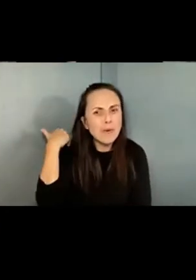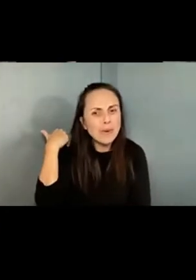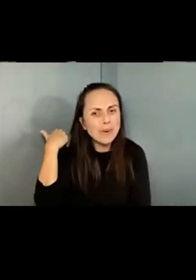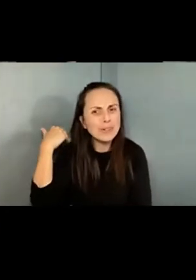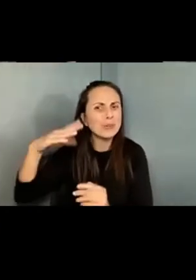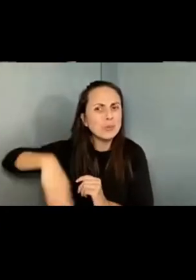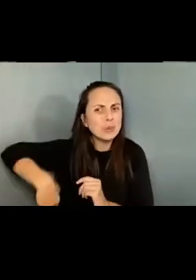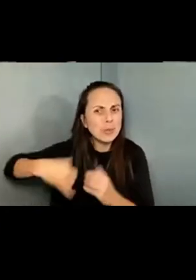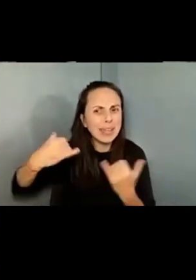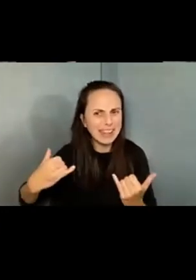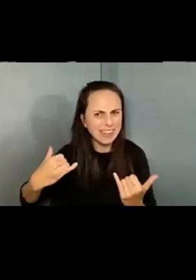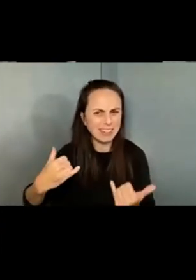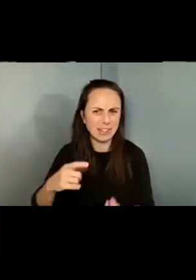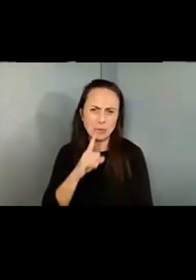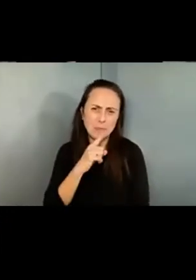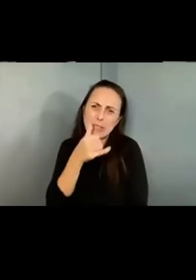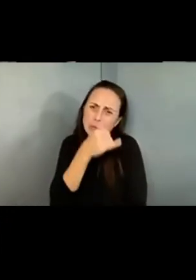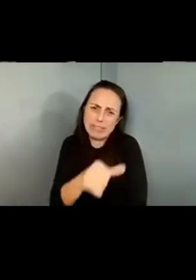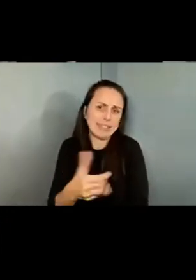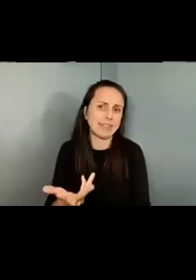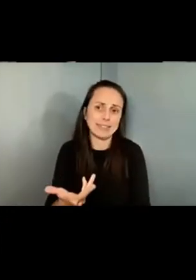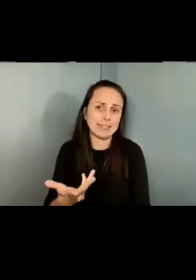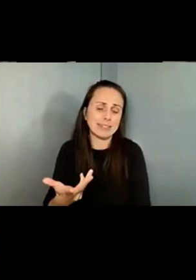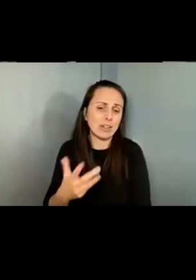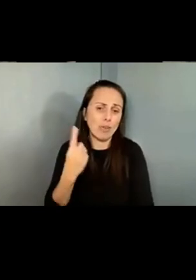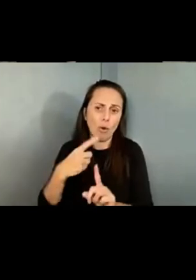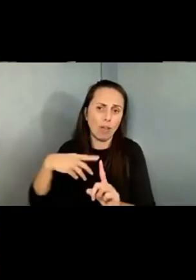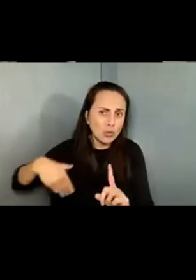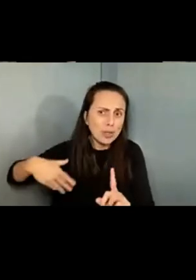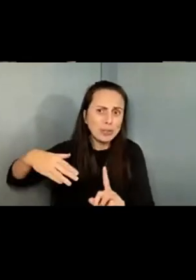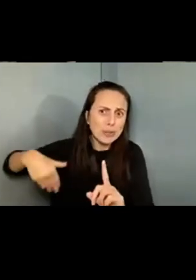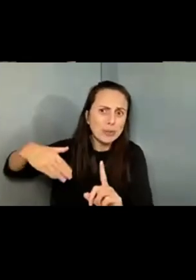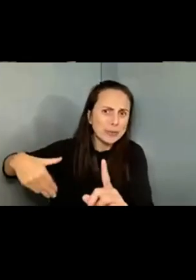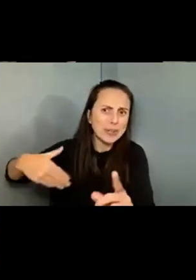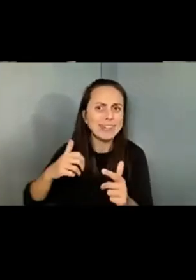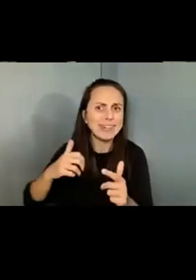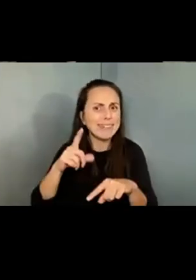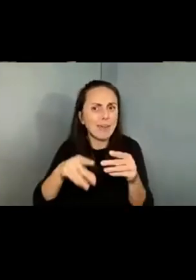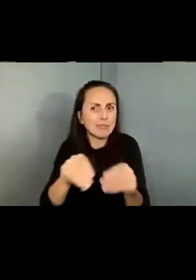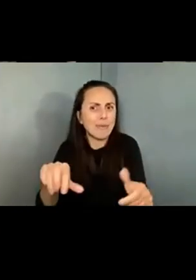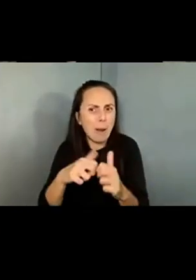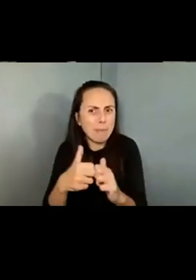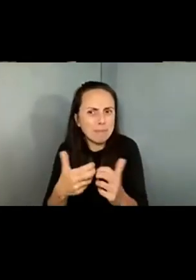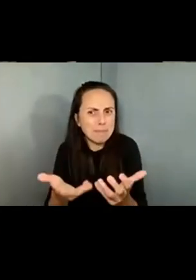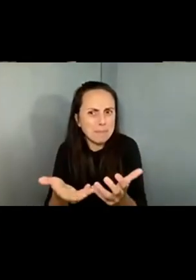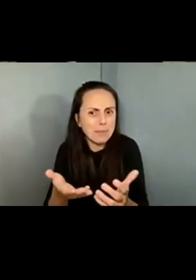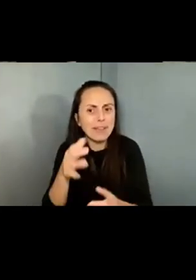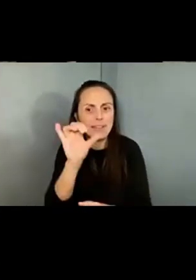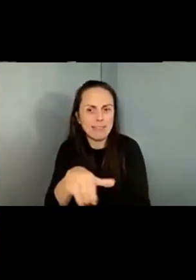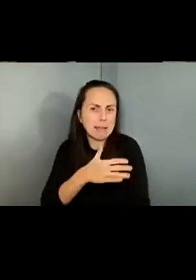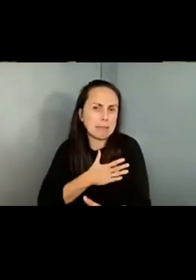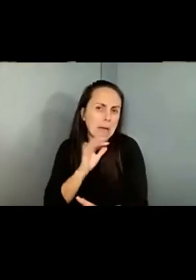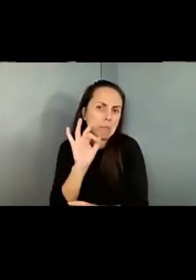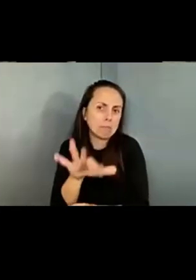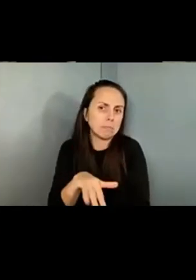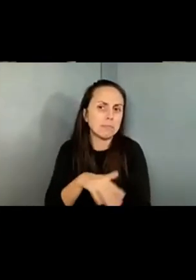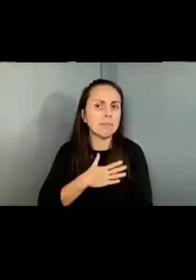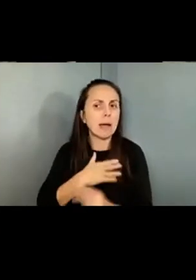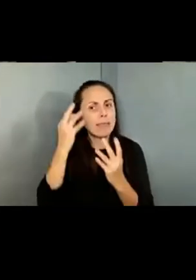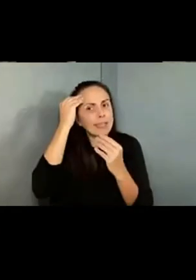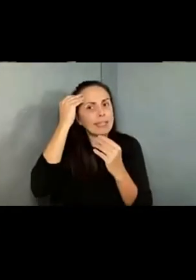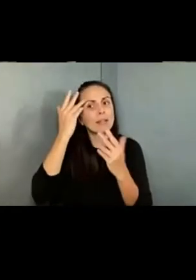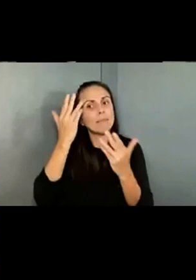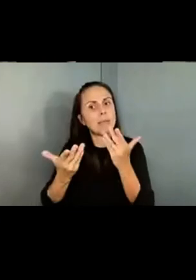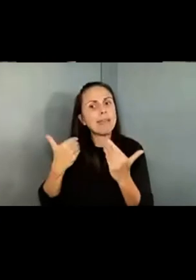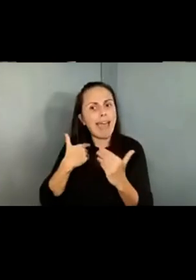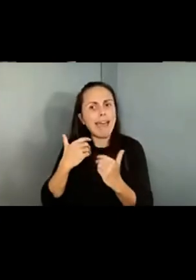about it a little bit earlier. And it becomes ridiculous in terms of actually solving these problems. So anyway, that's my two cents